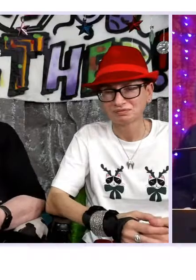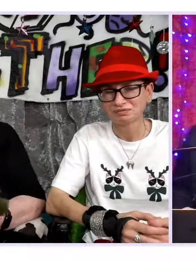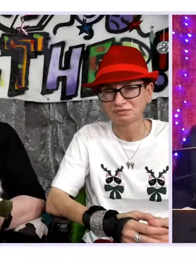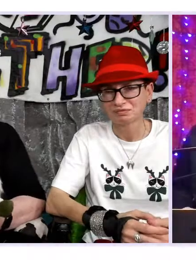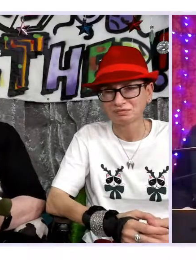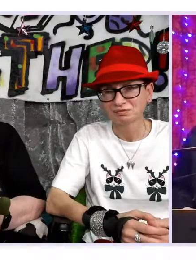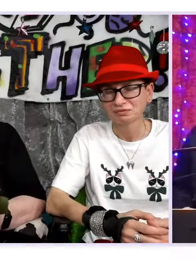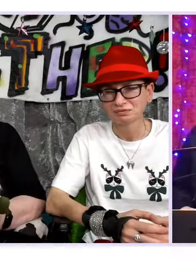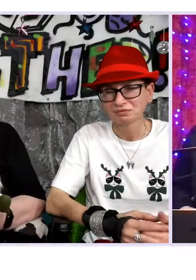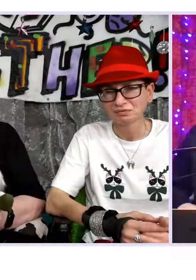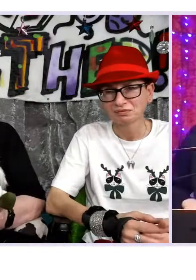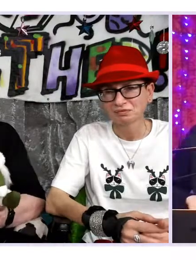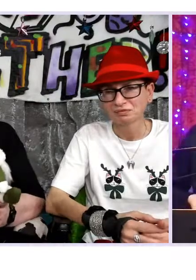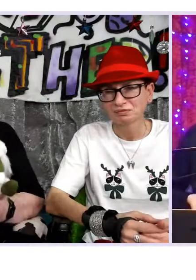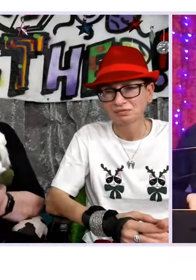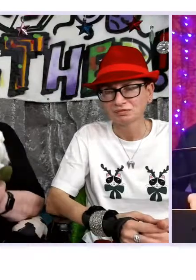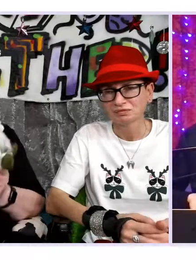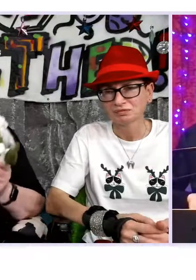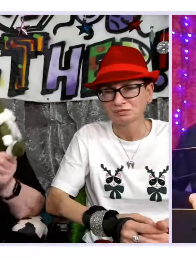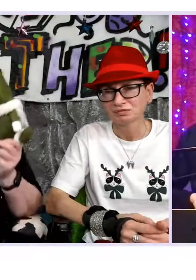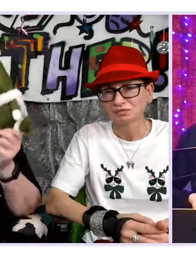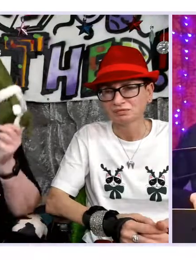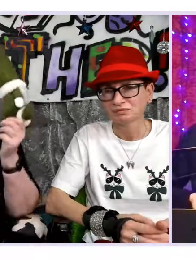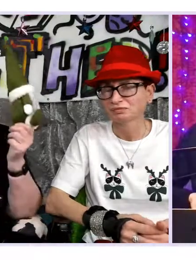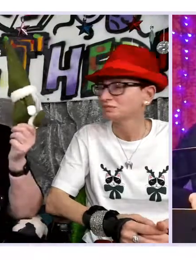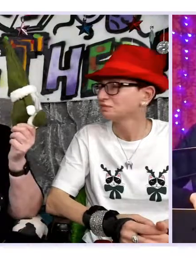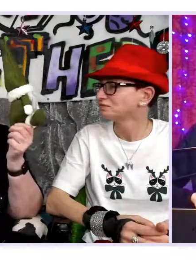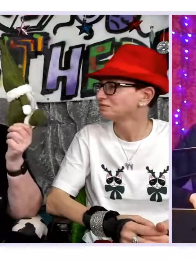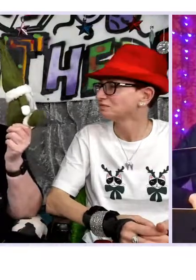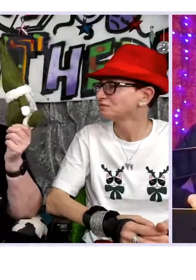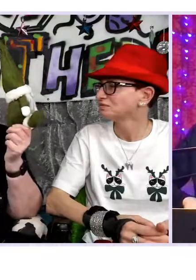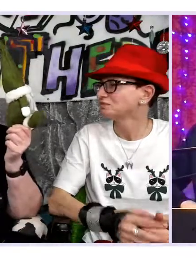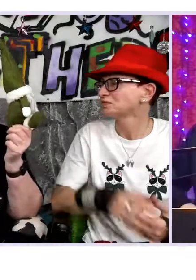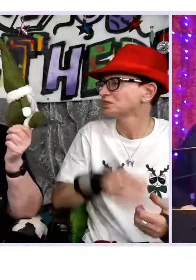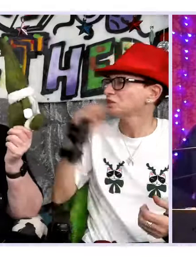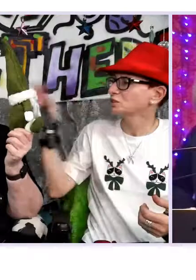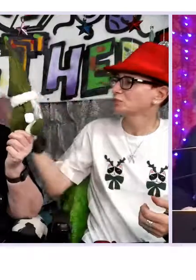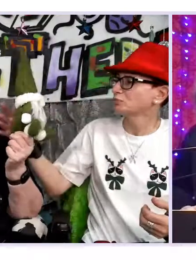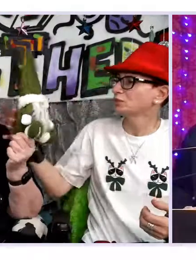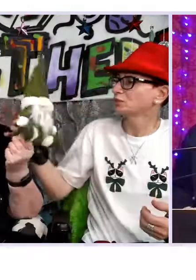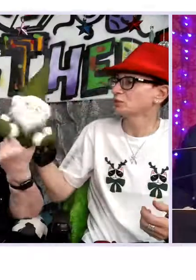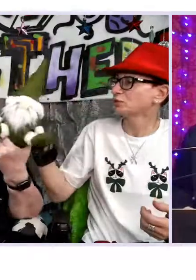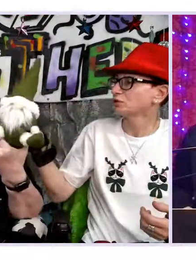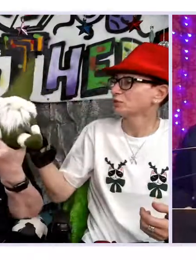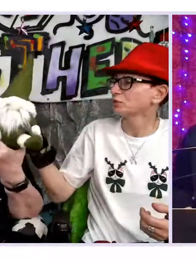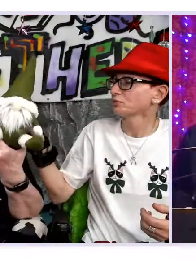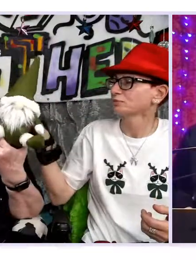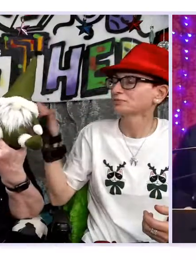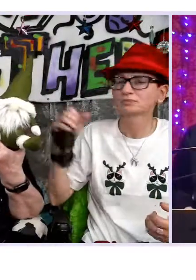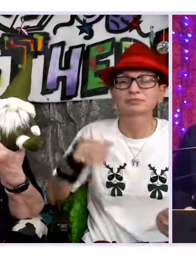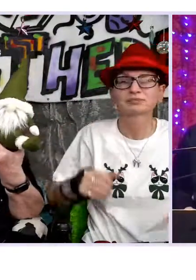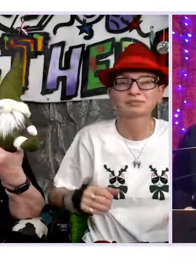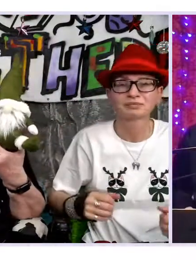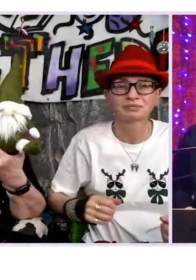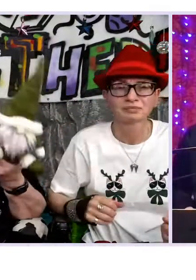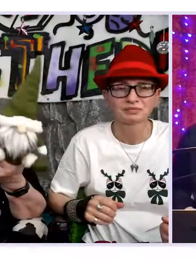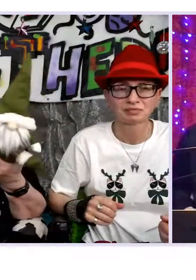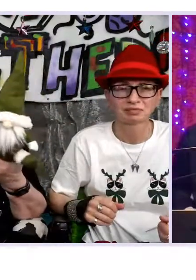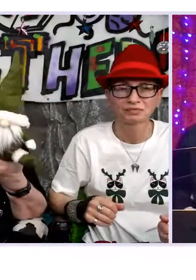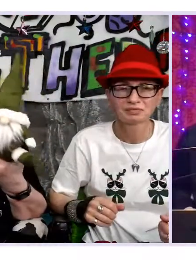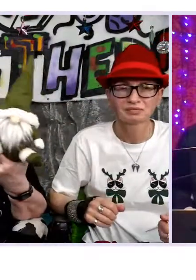over Christmas for us to show us all when we get back. So we're now going to move into our regular Wednesday spot,